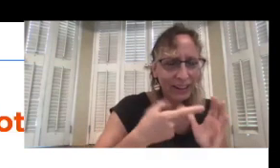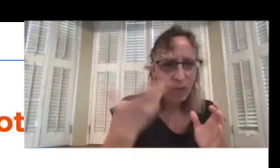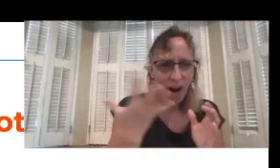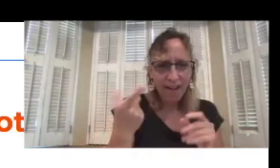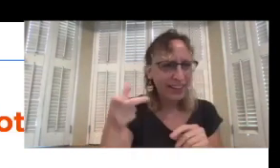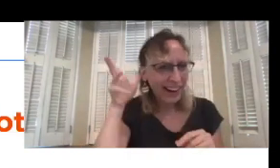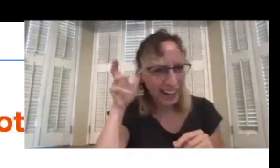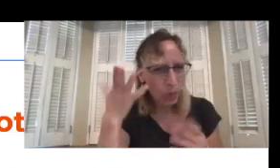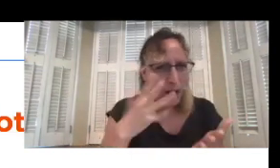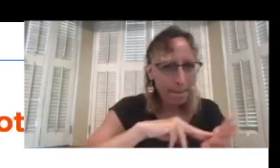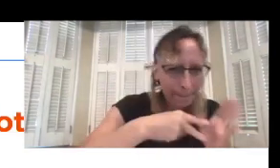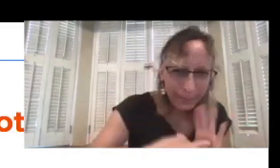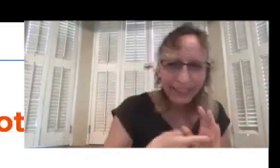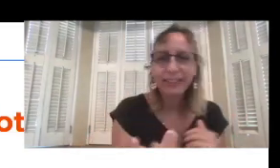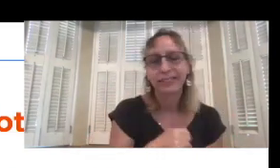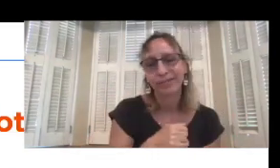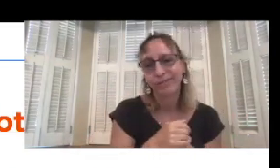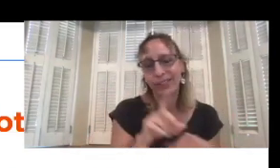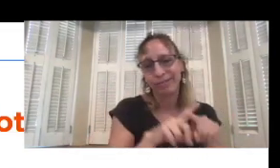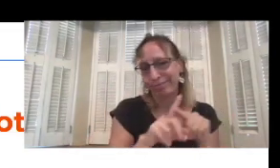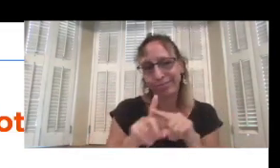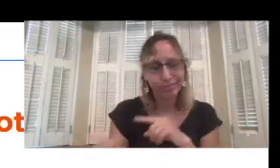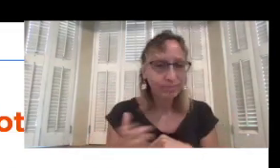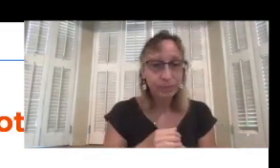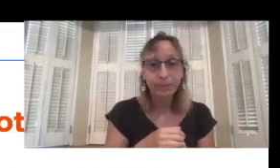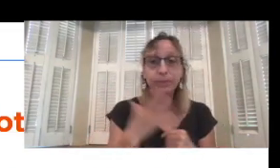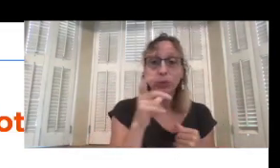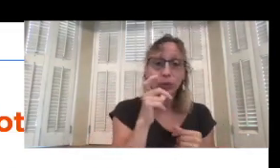Especially students who know several languages can be able